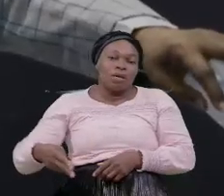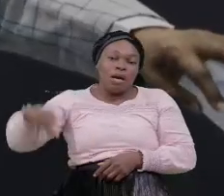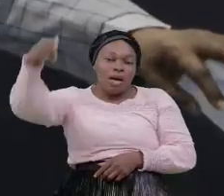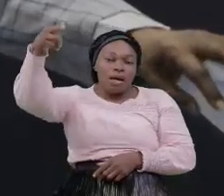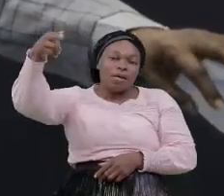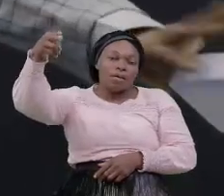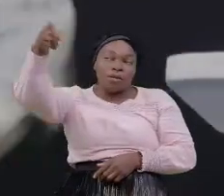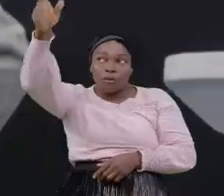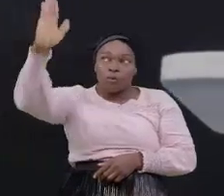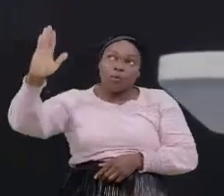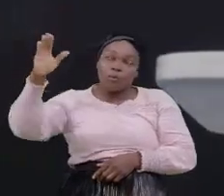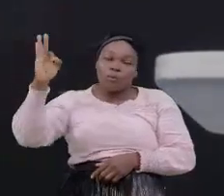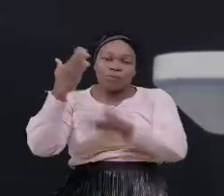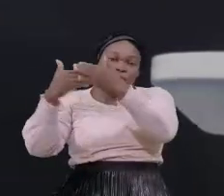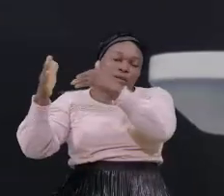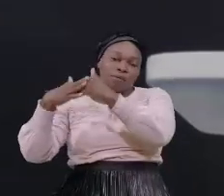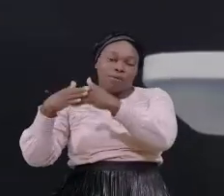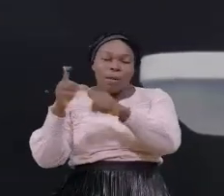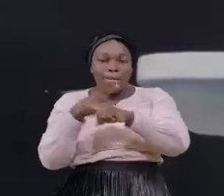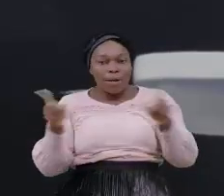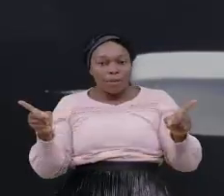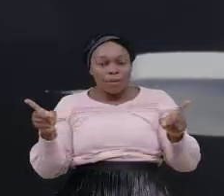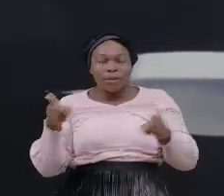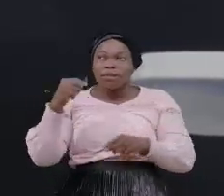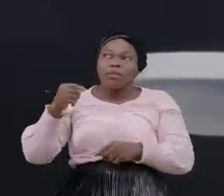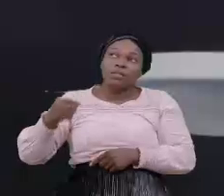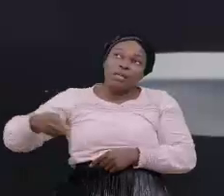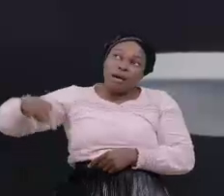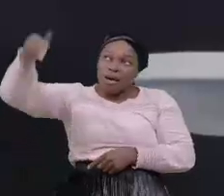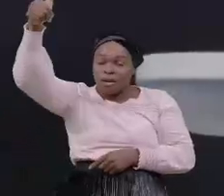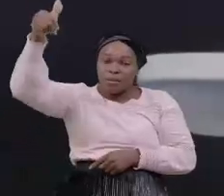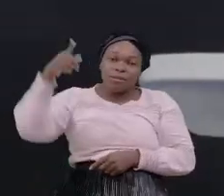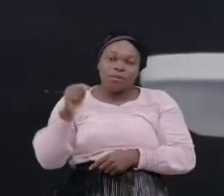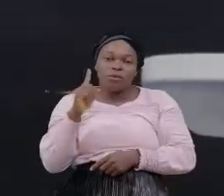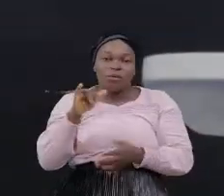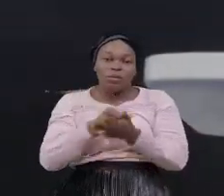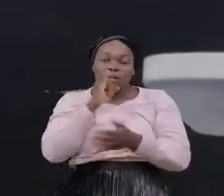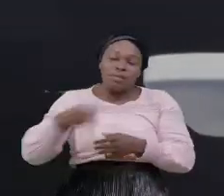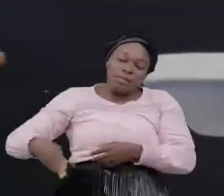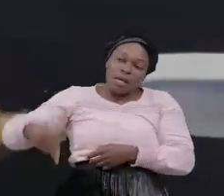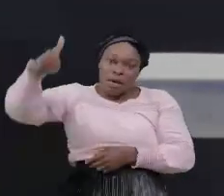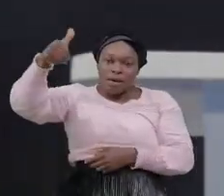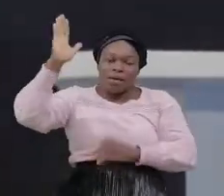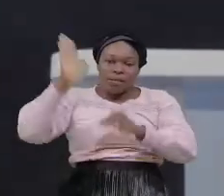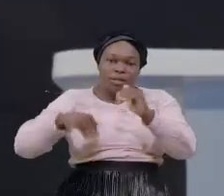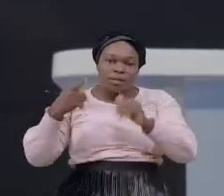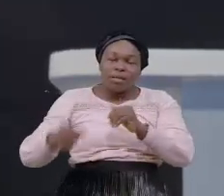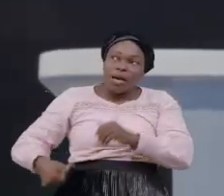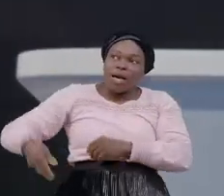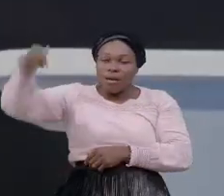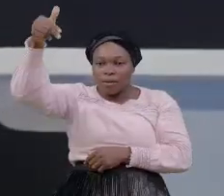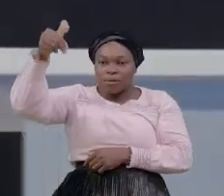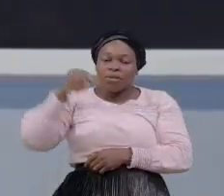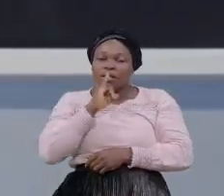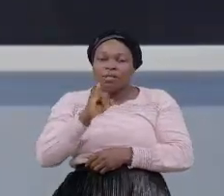heaven, but the highest, the one that is higher than the highest, is high,